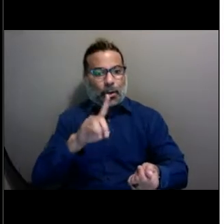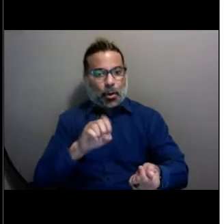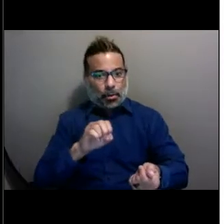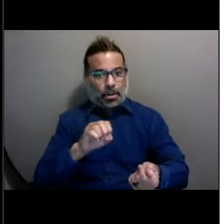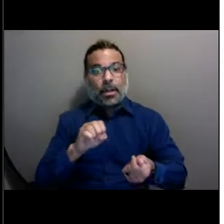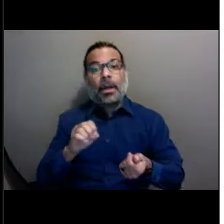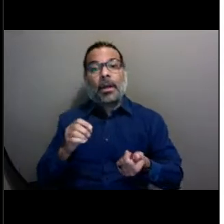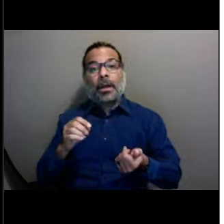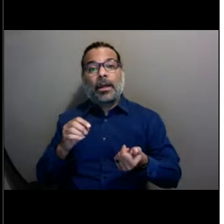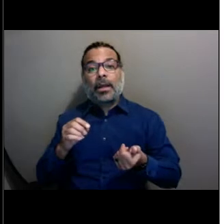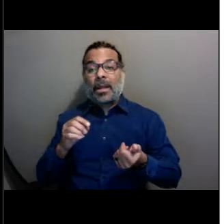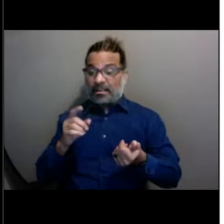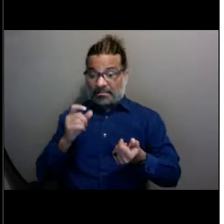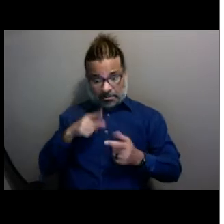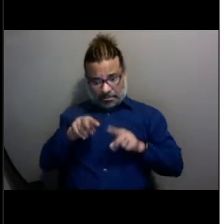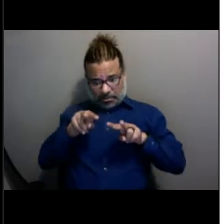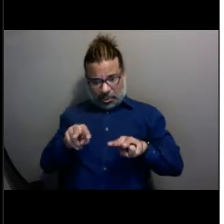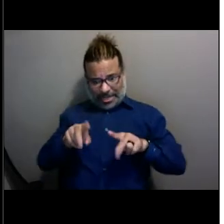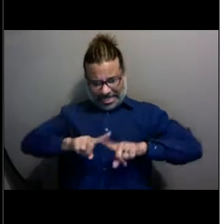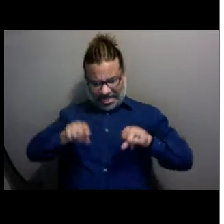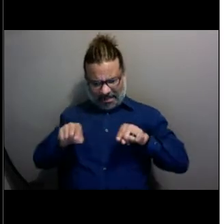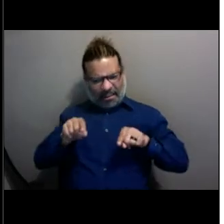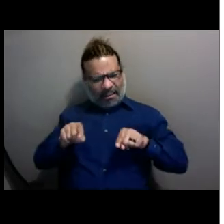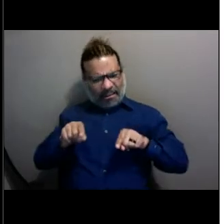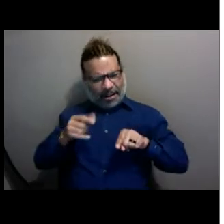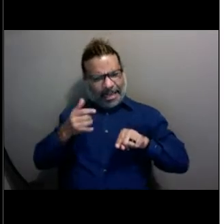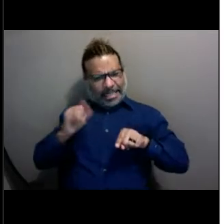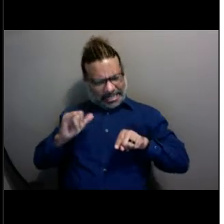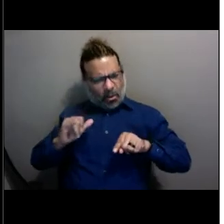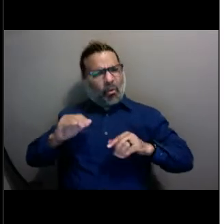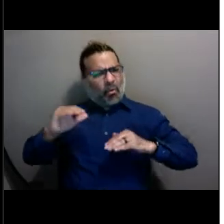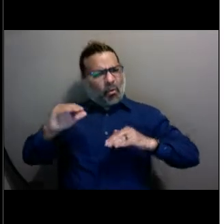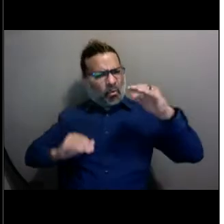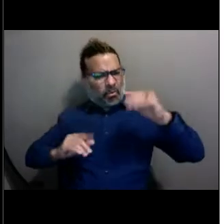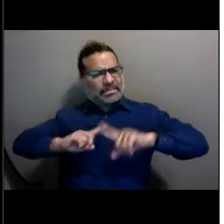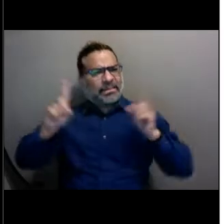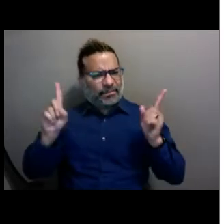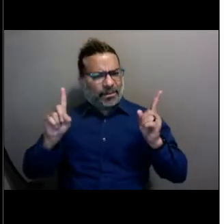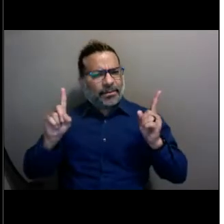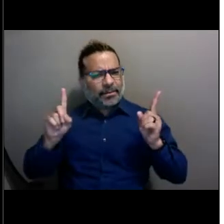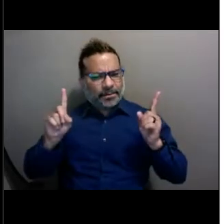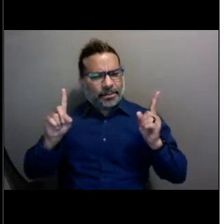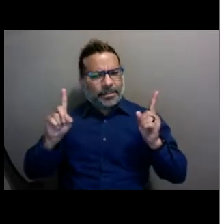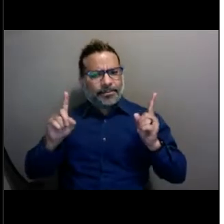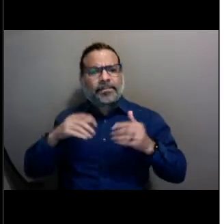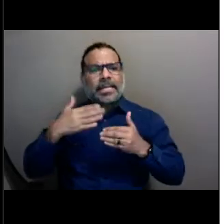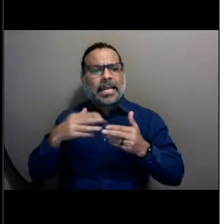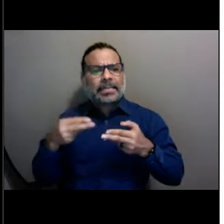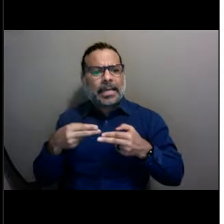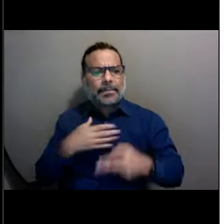despite the difference, it's still a very sizable market that we're looking at. Next slide,